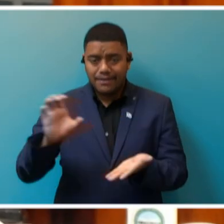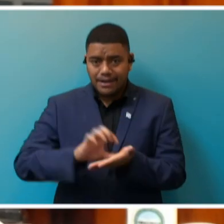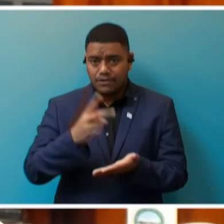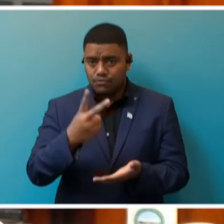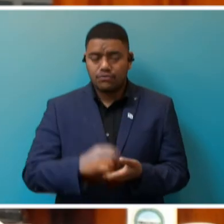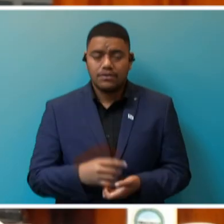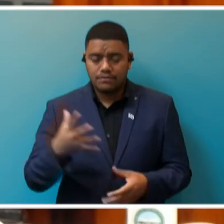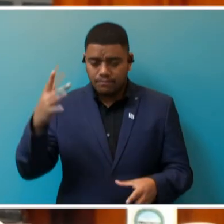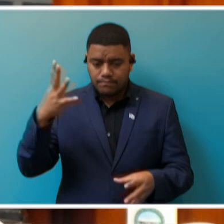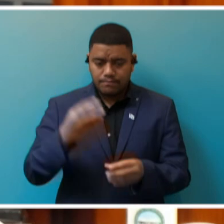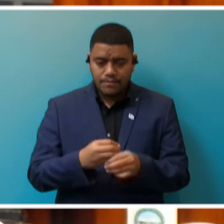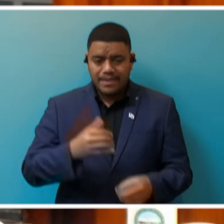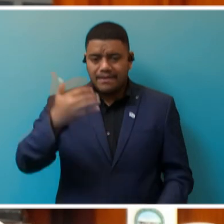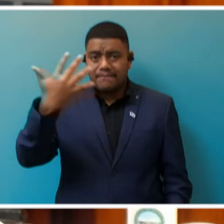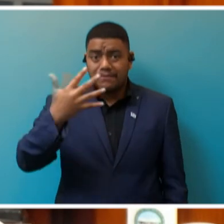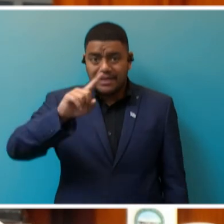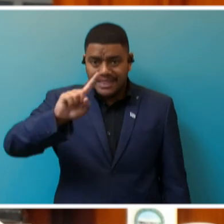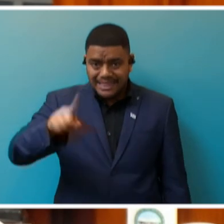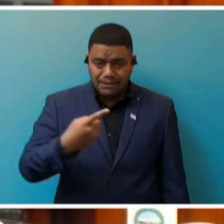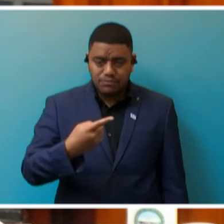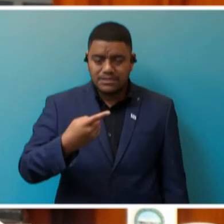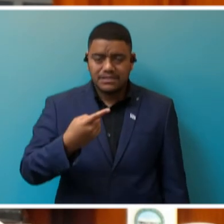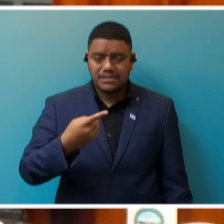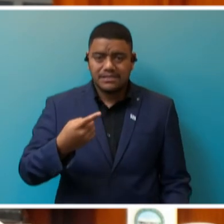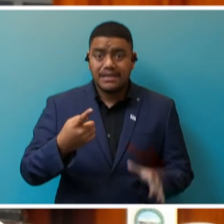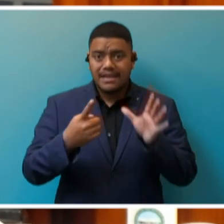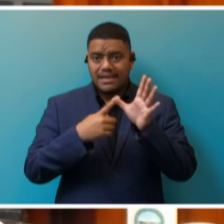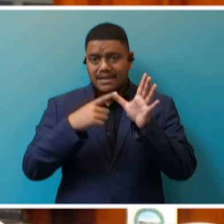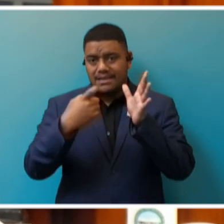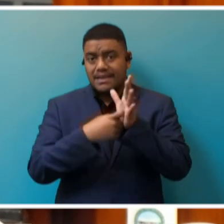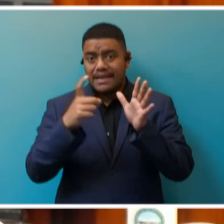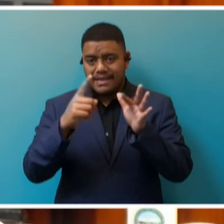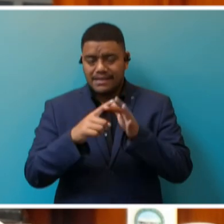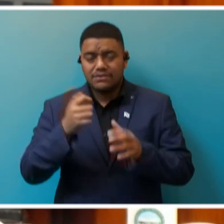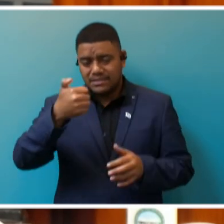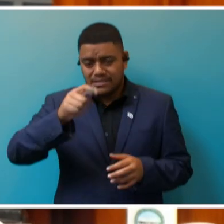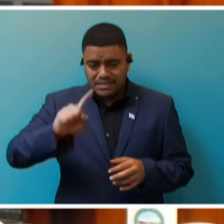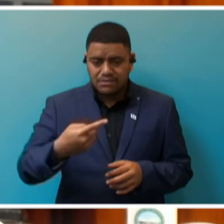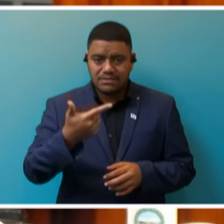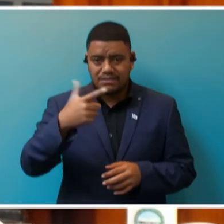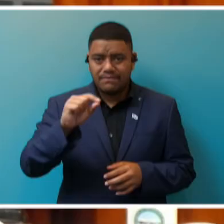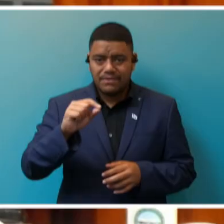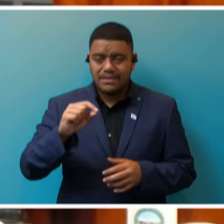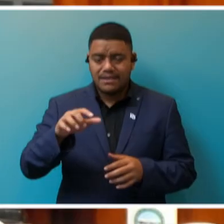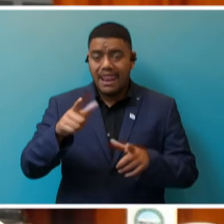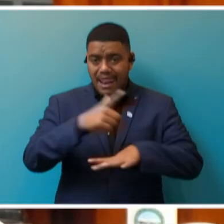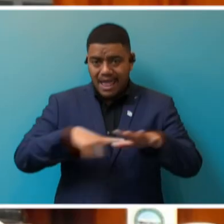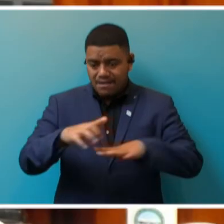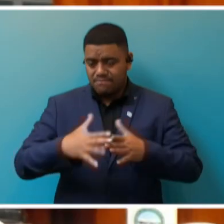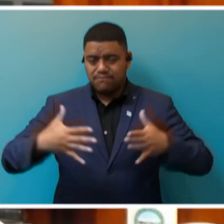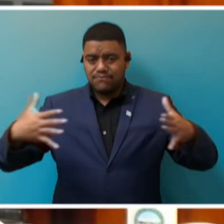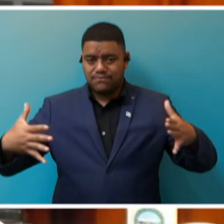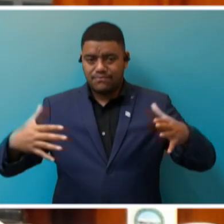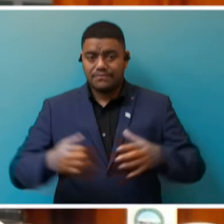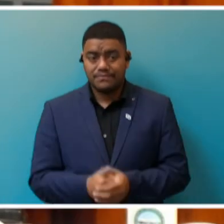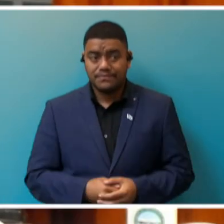a total area of 15,000 acres, or 6,070 hectares, was acquired